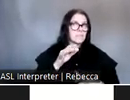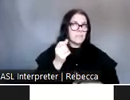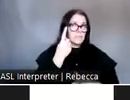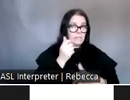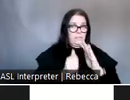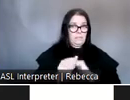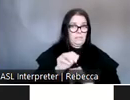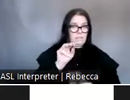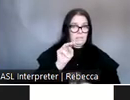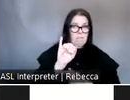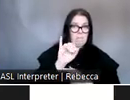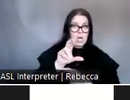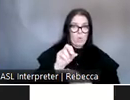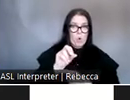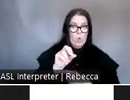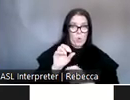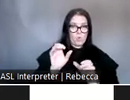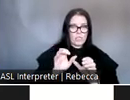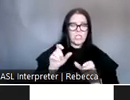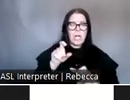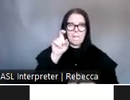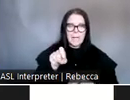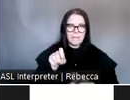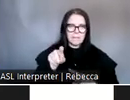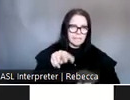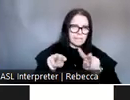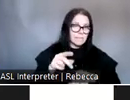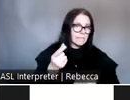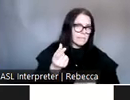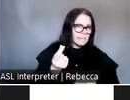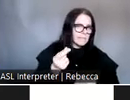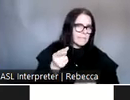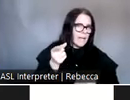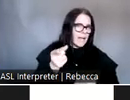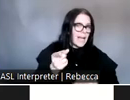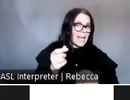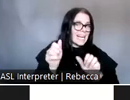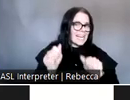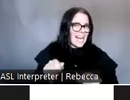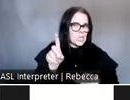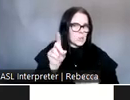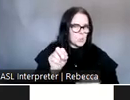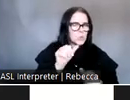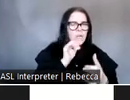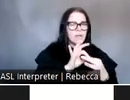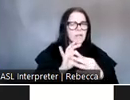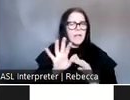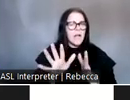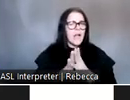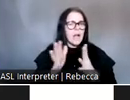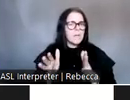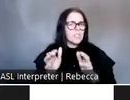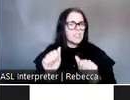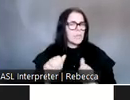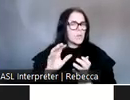address what the learner can do, not how much time is spent learning. So it's a competency